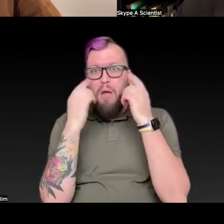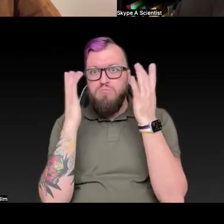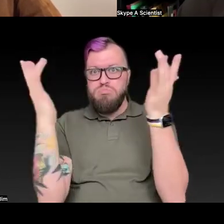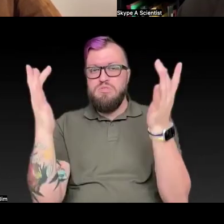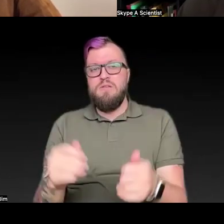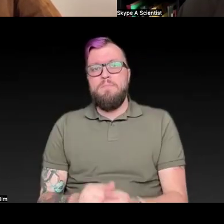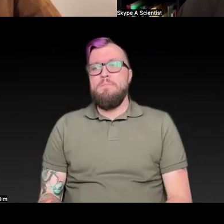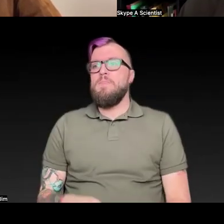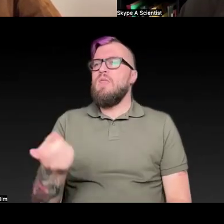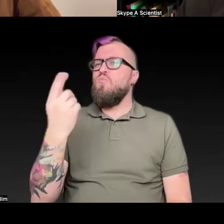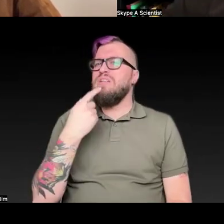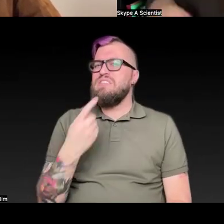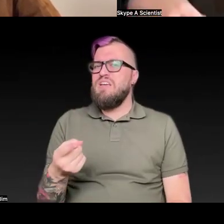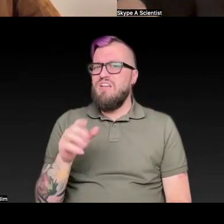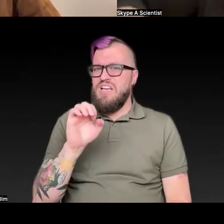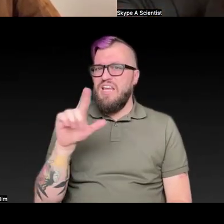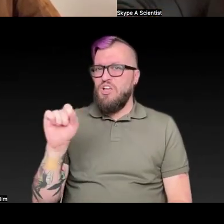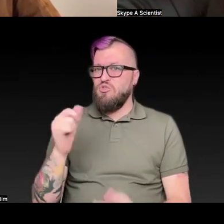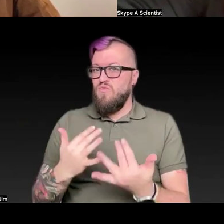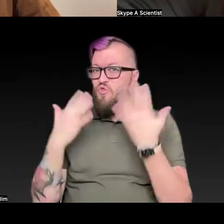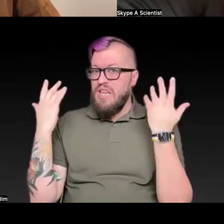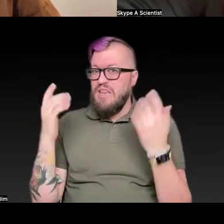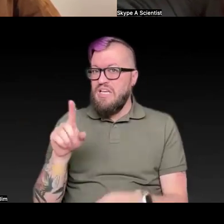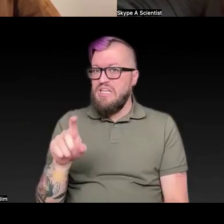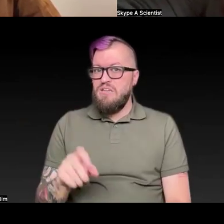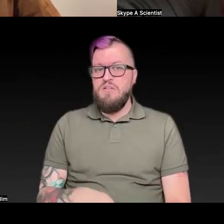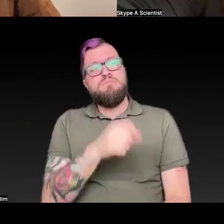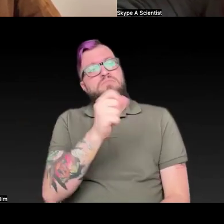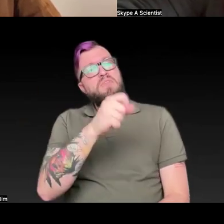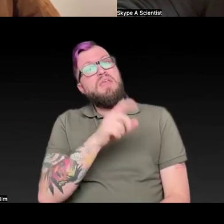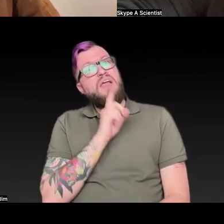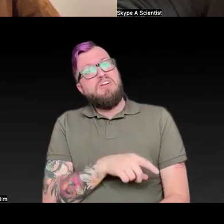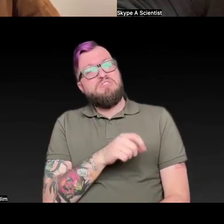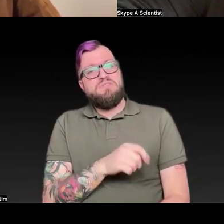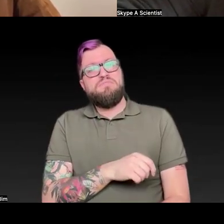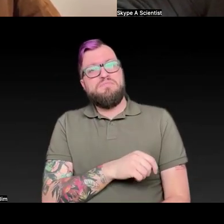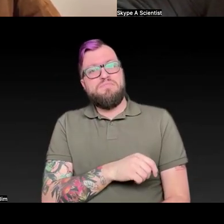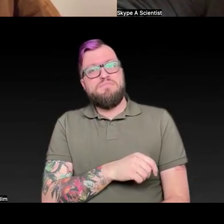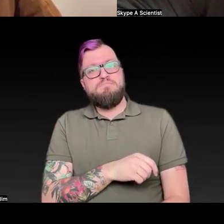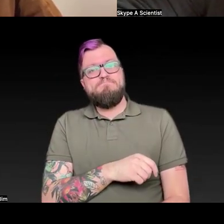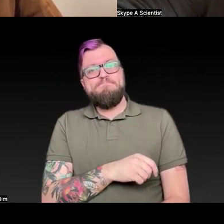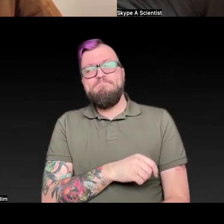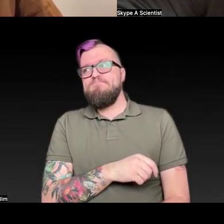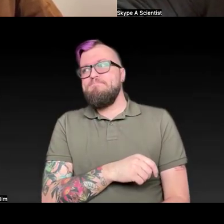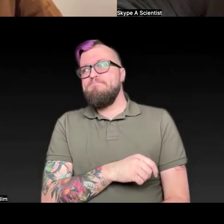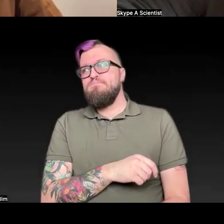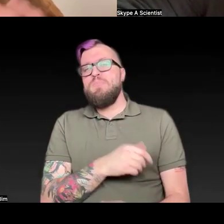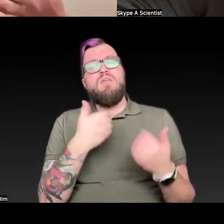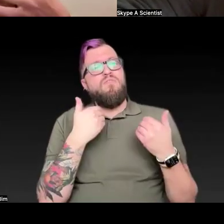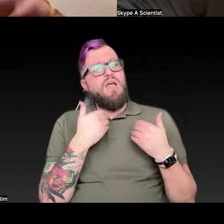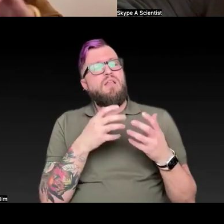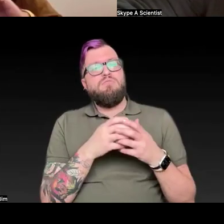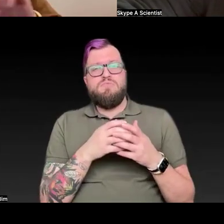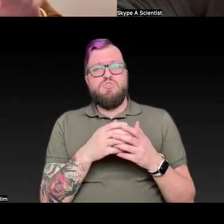One of the students asked, are eels friendly? Yeah, they are. They are. I've had a lot of, so